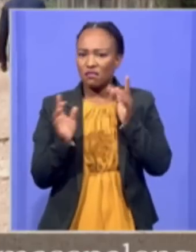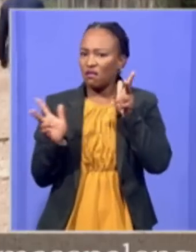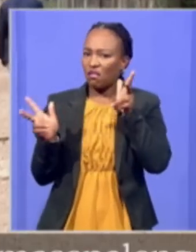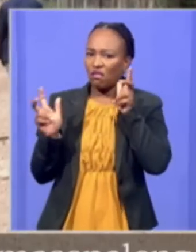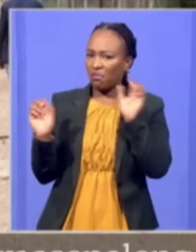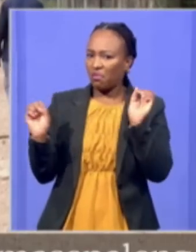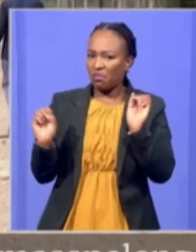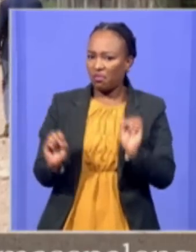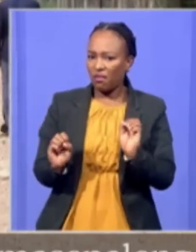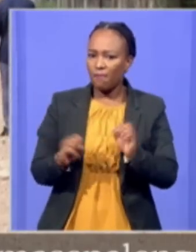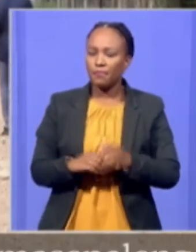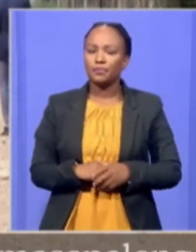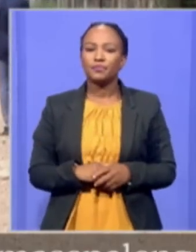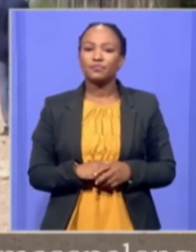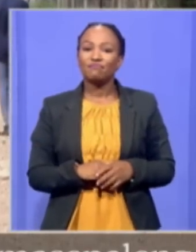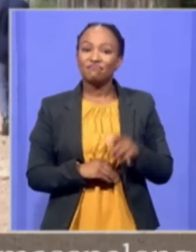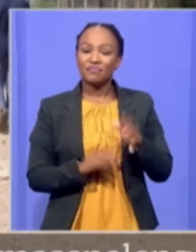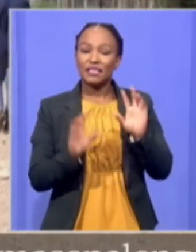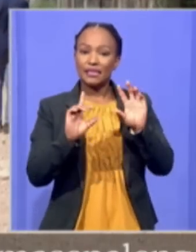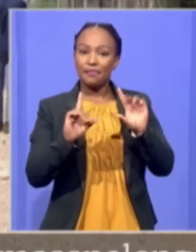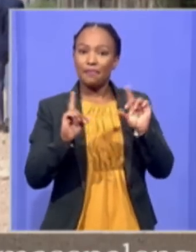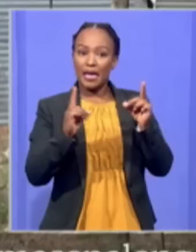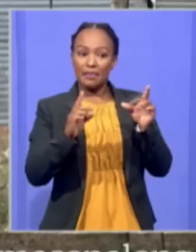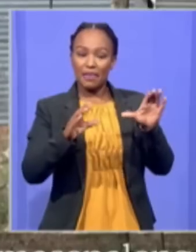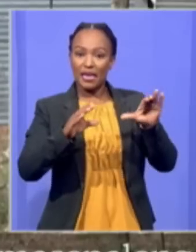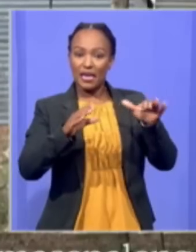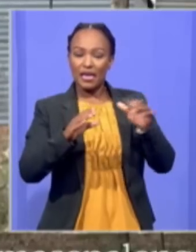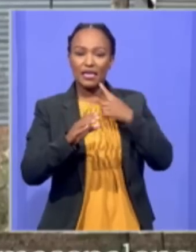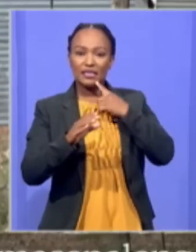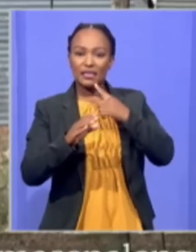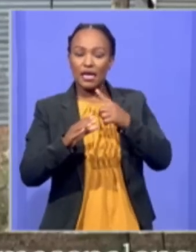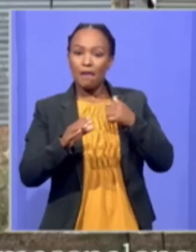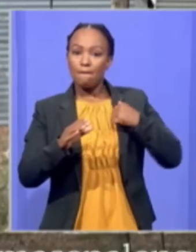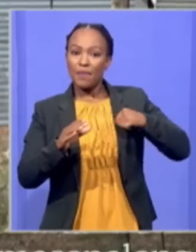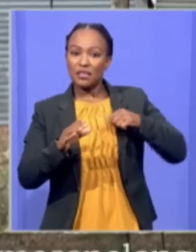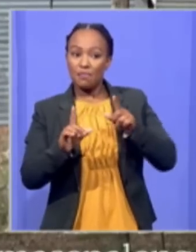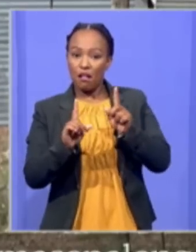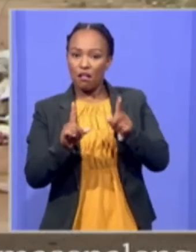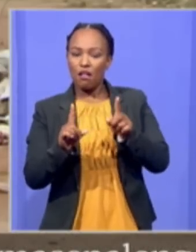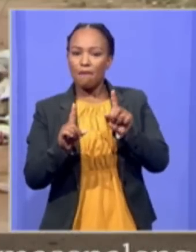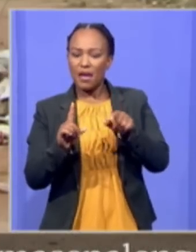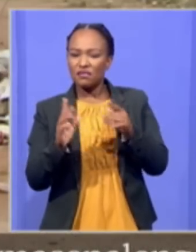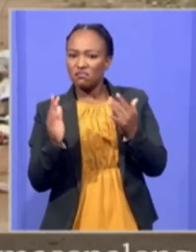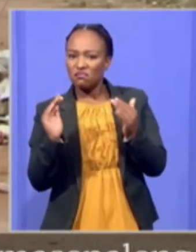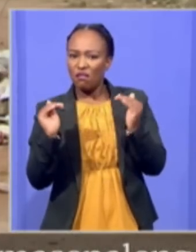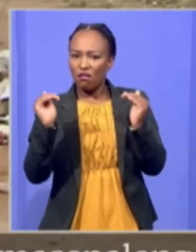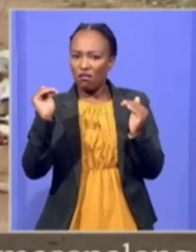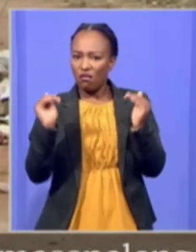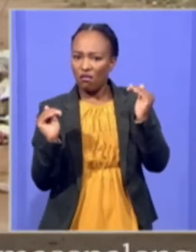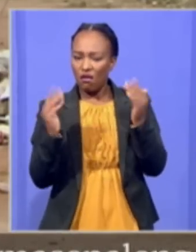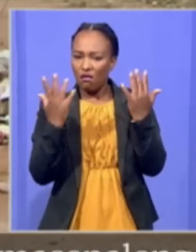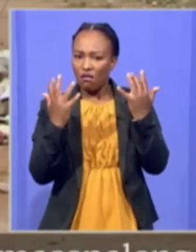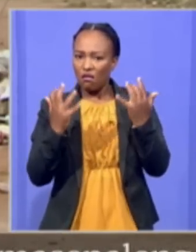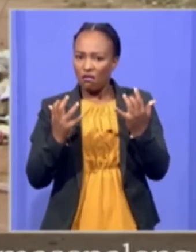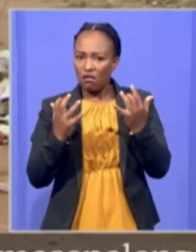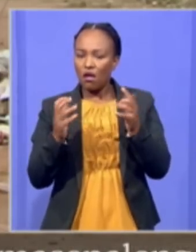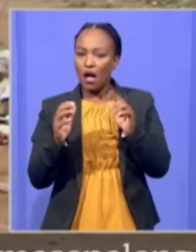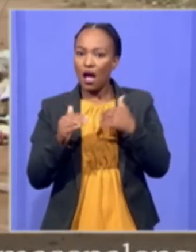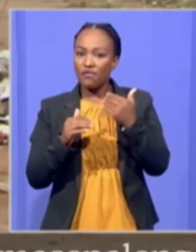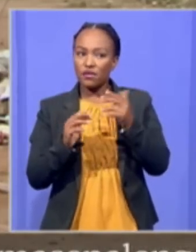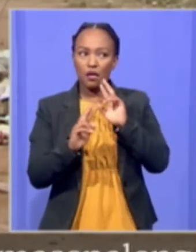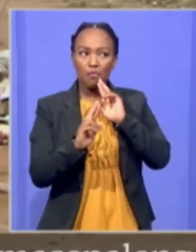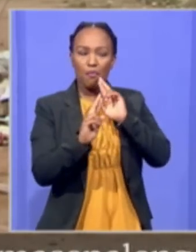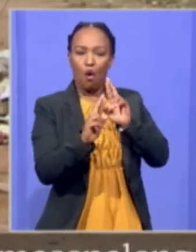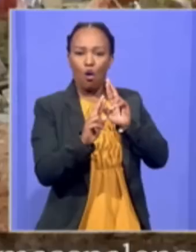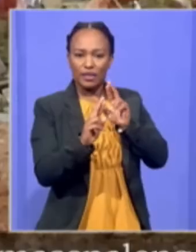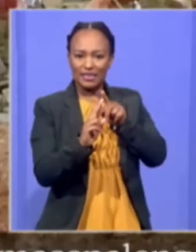hara dipehelo tsa lona lefapha le laetse hore mmasepala o tle ka moralo wa ditekanyetso mme o boele o tlalehele lekgotla la motse